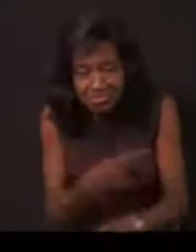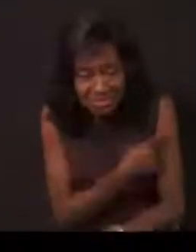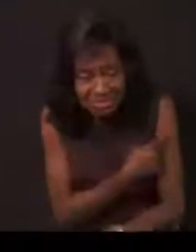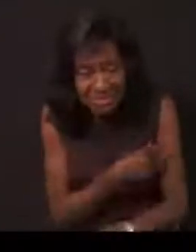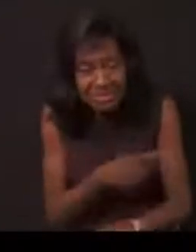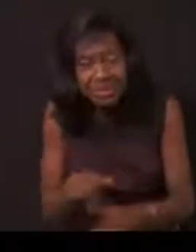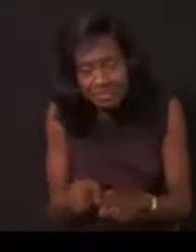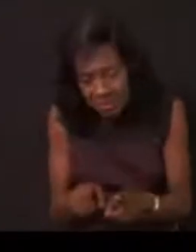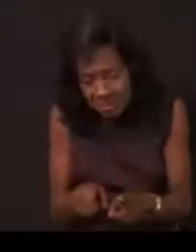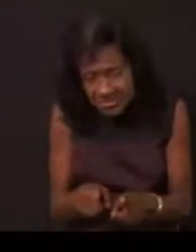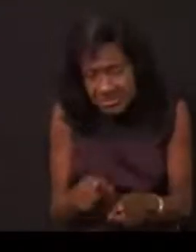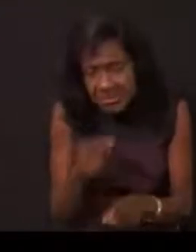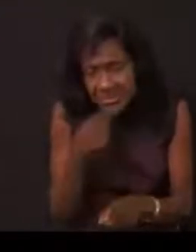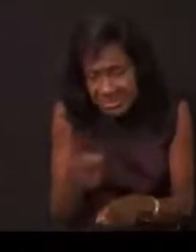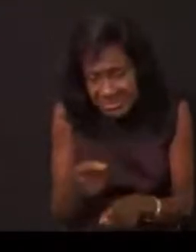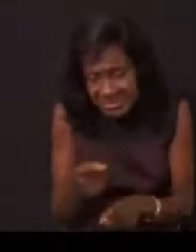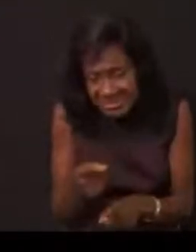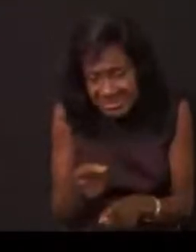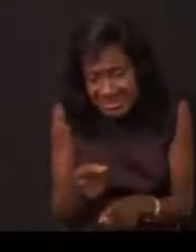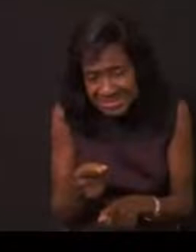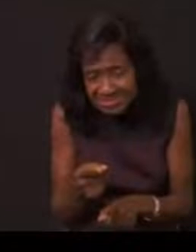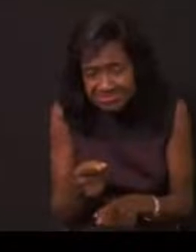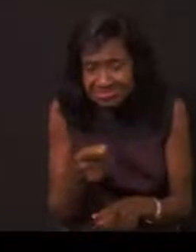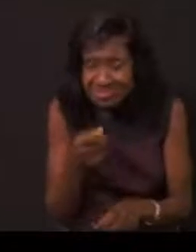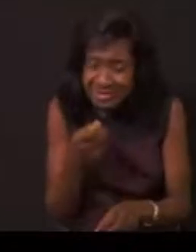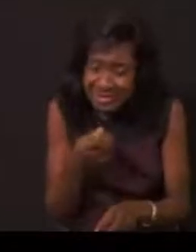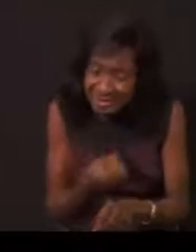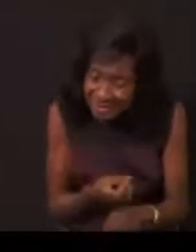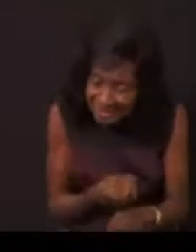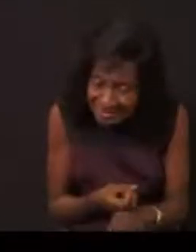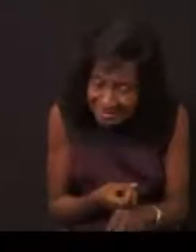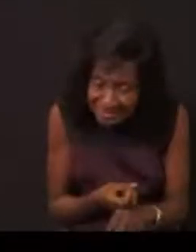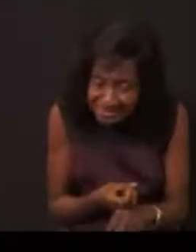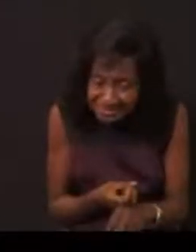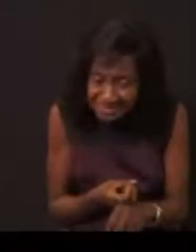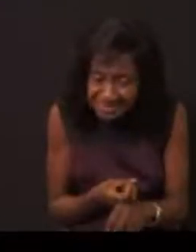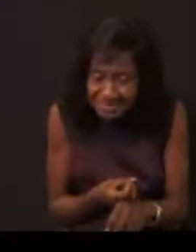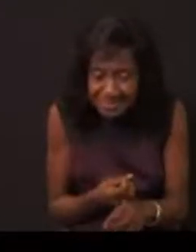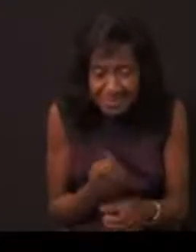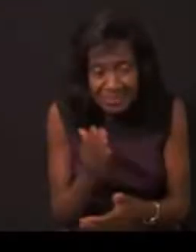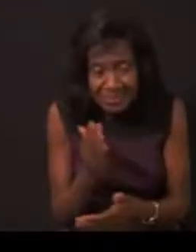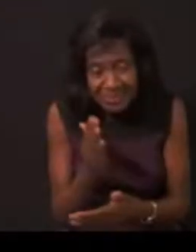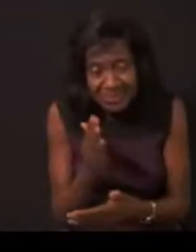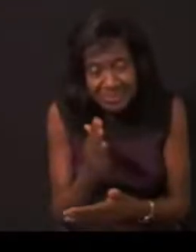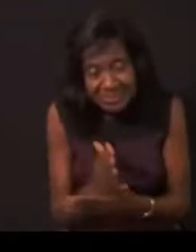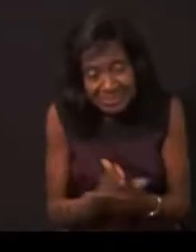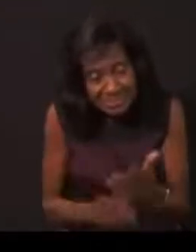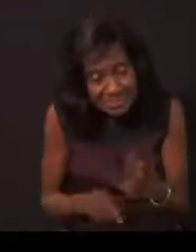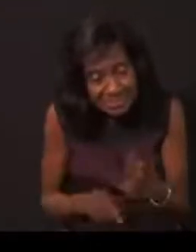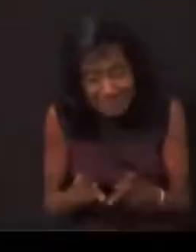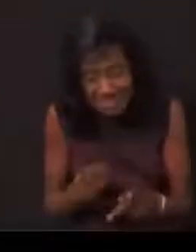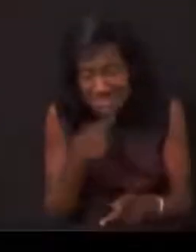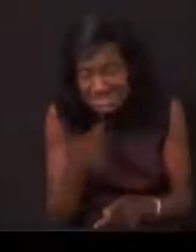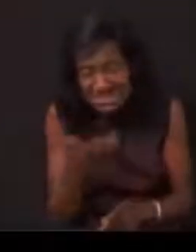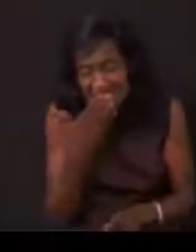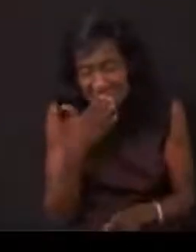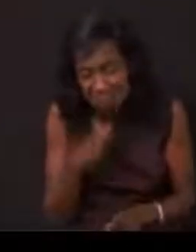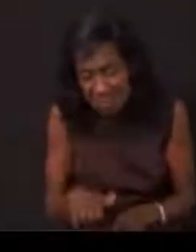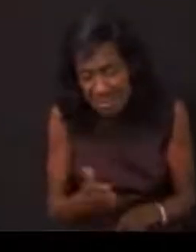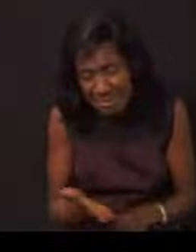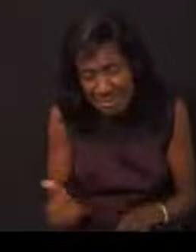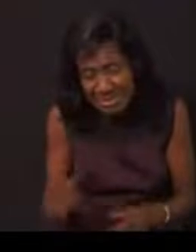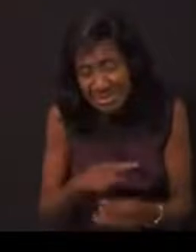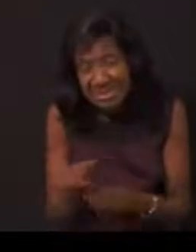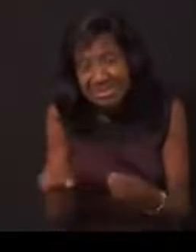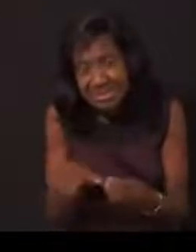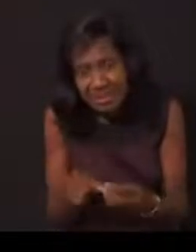flack, and we've aggravated some people, and we've had some vitriol directed at us, particularly by